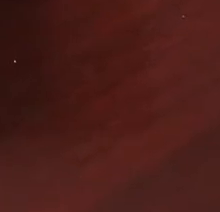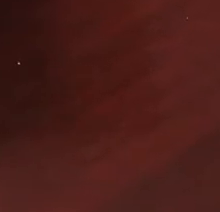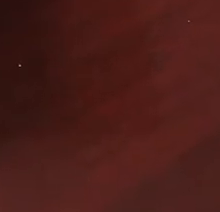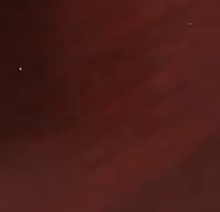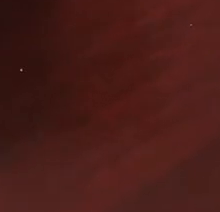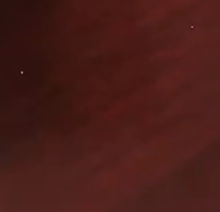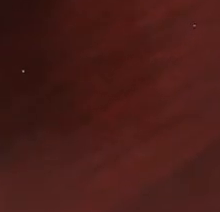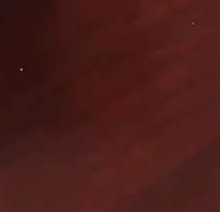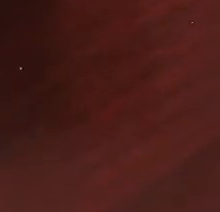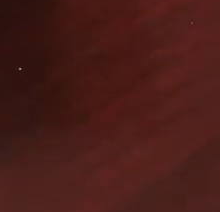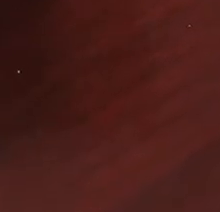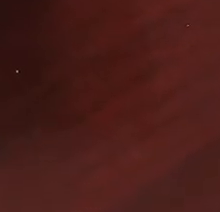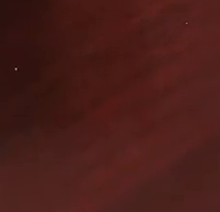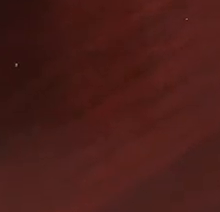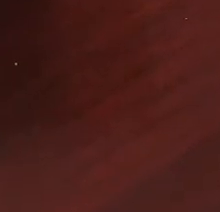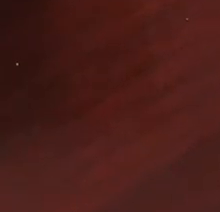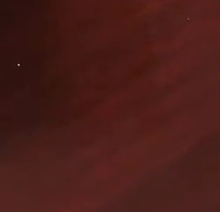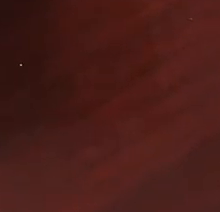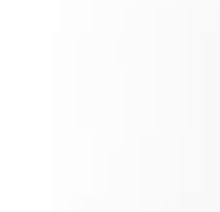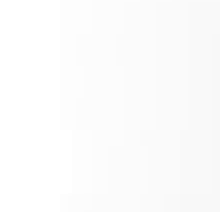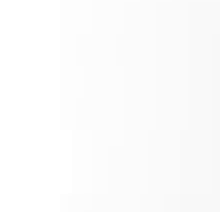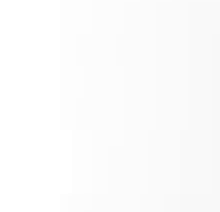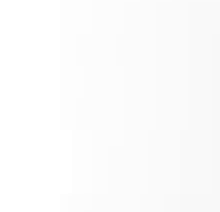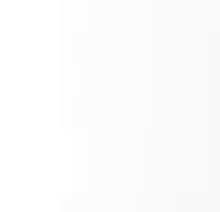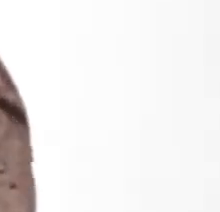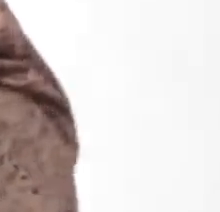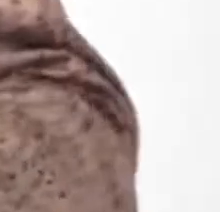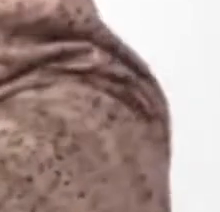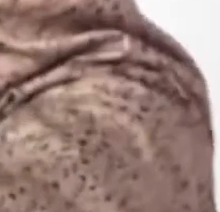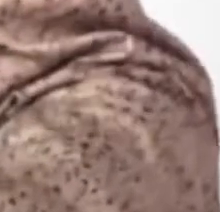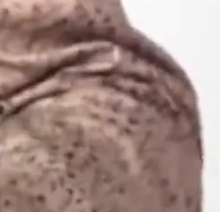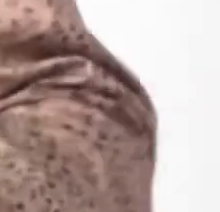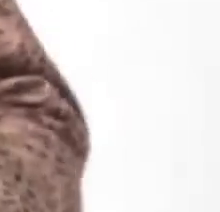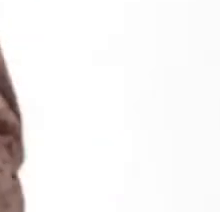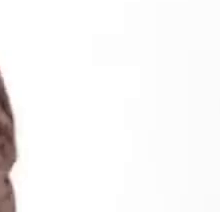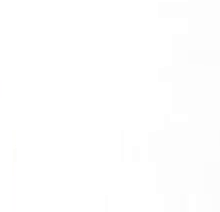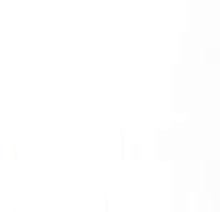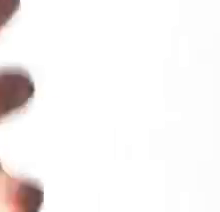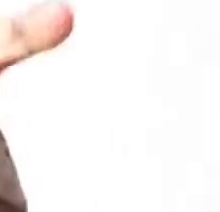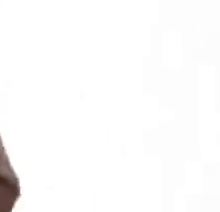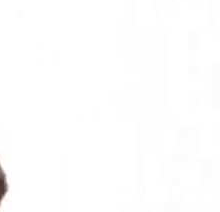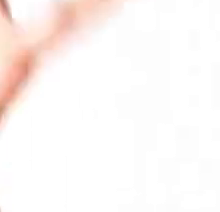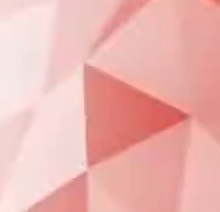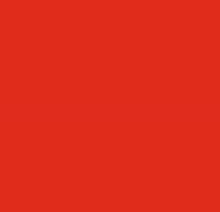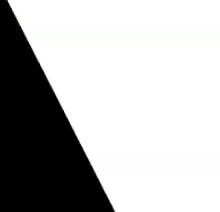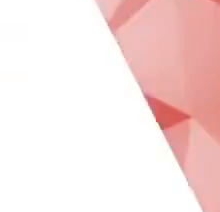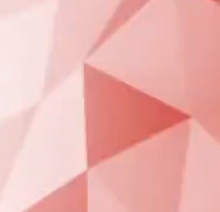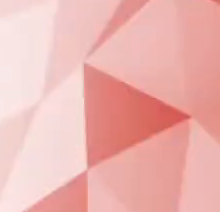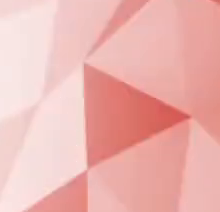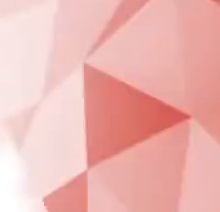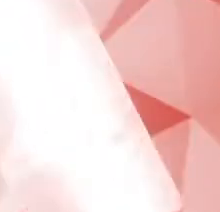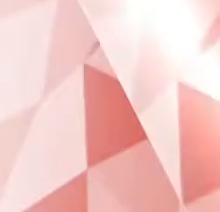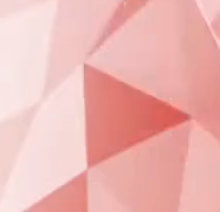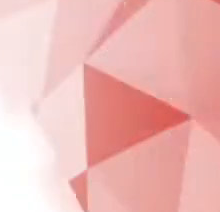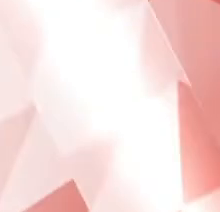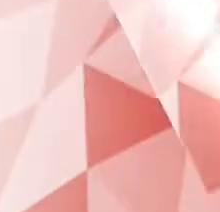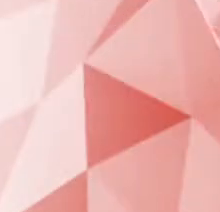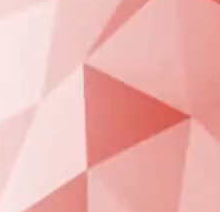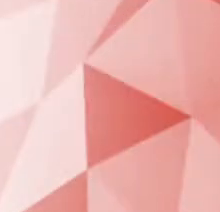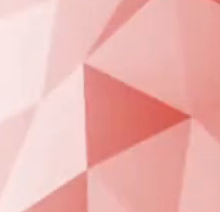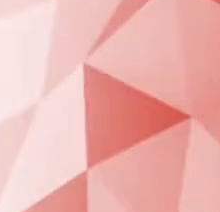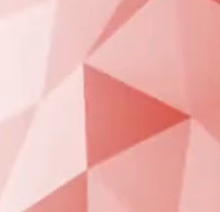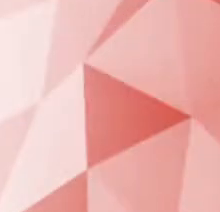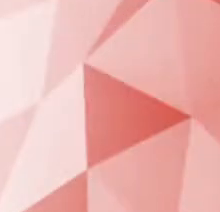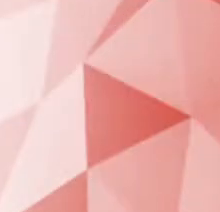an orbit reader. We are used to what we call the English-British Braille, whereby we have the six dots. But now the